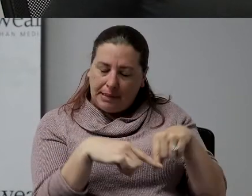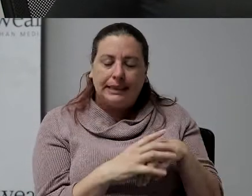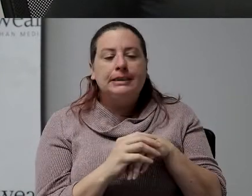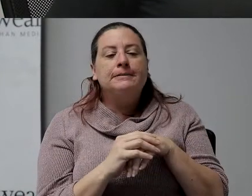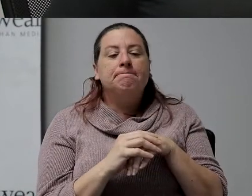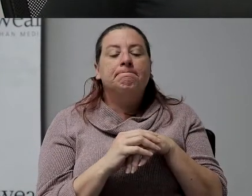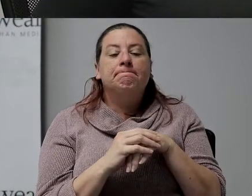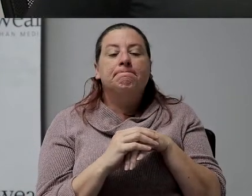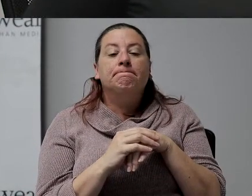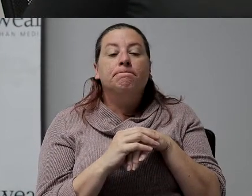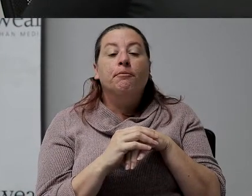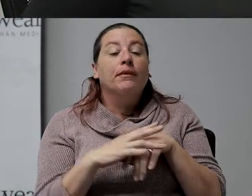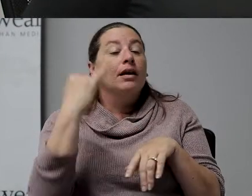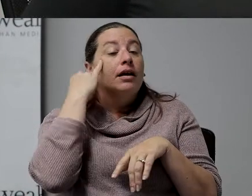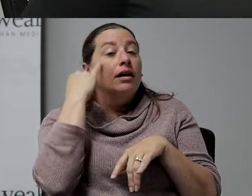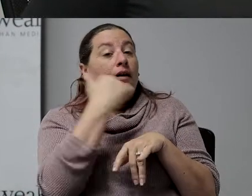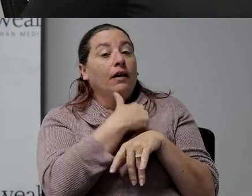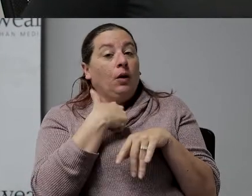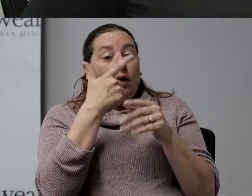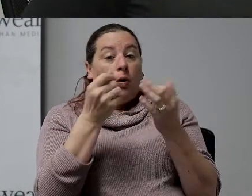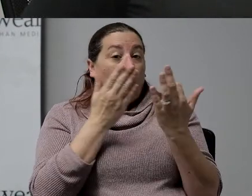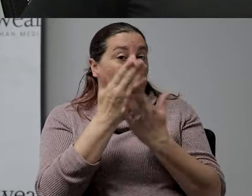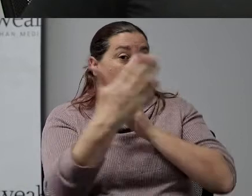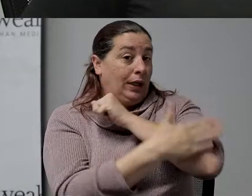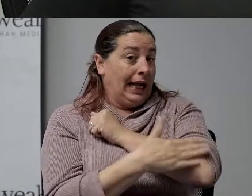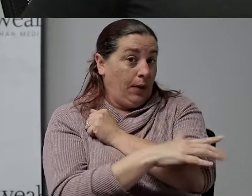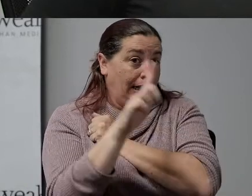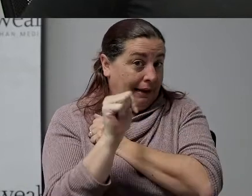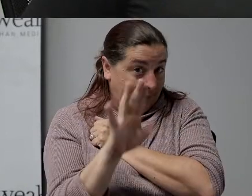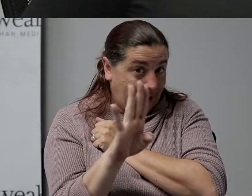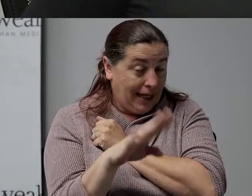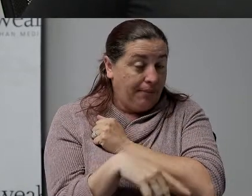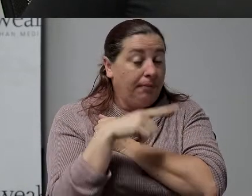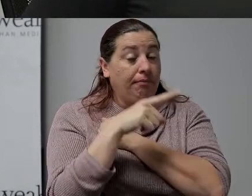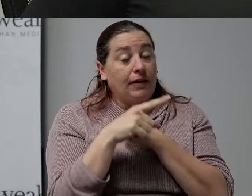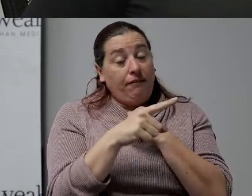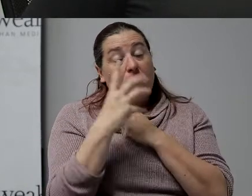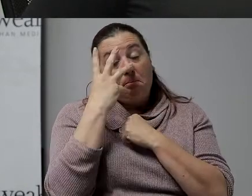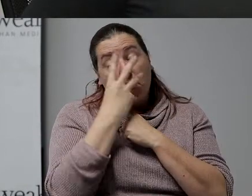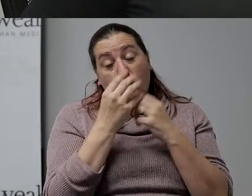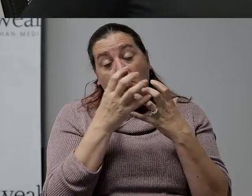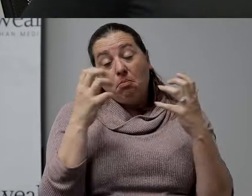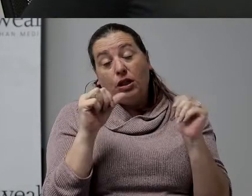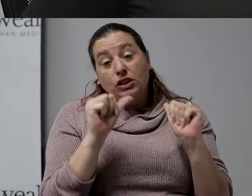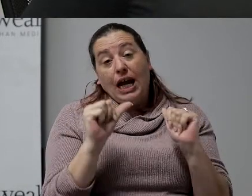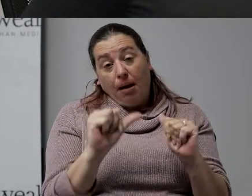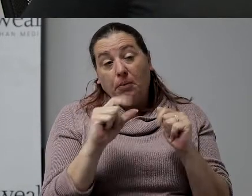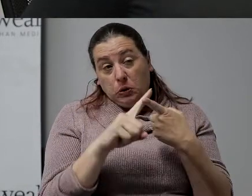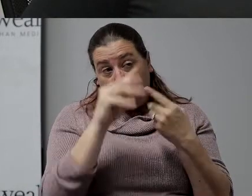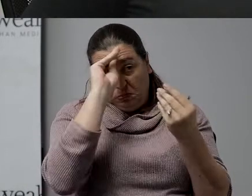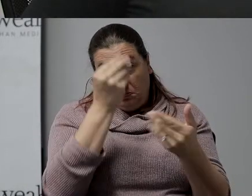So if we go through the county lab, they've been pretty much able to turn it around within